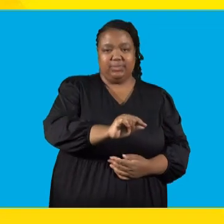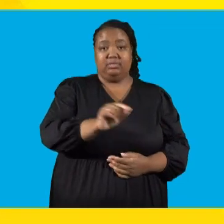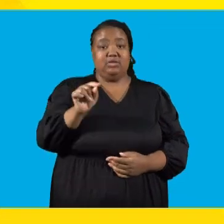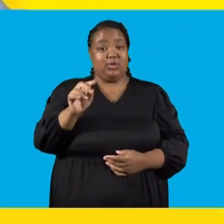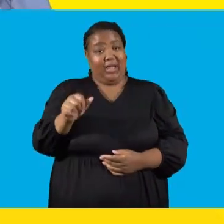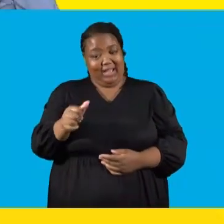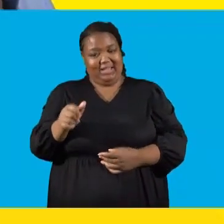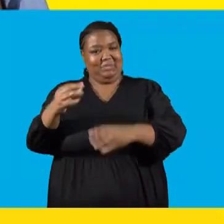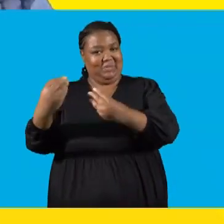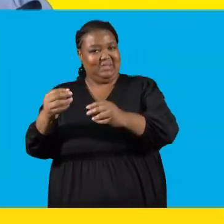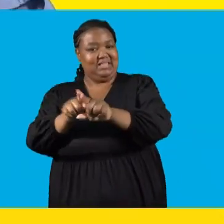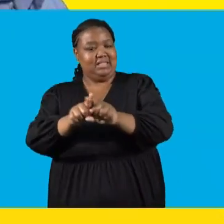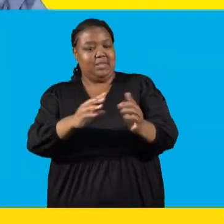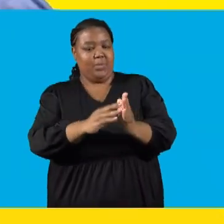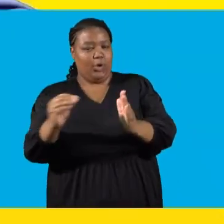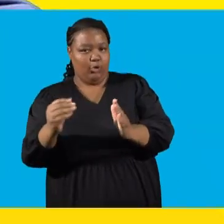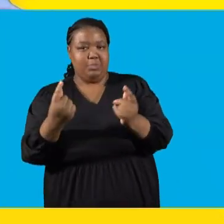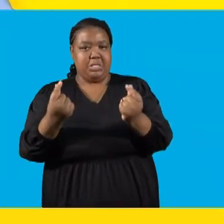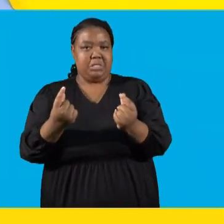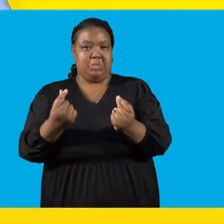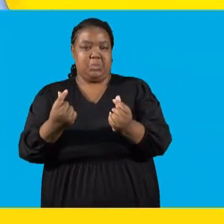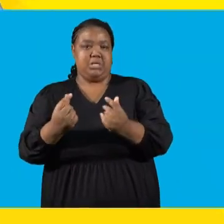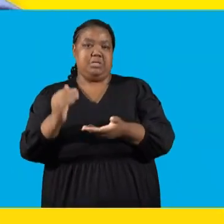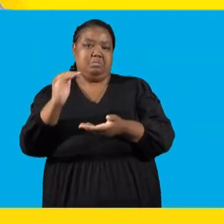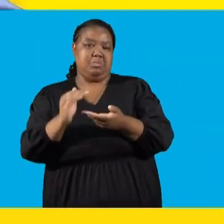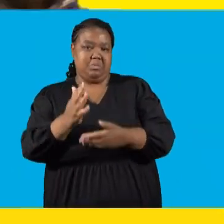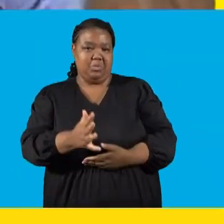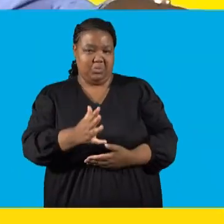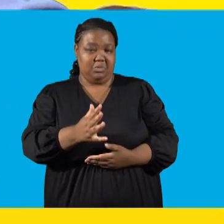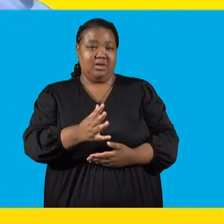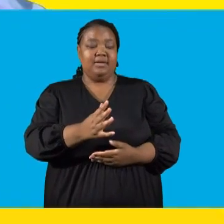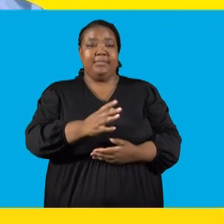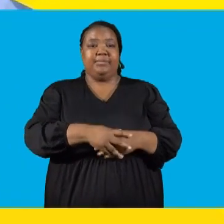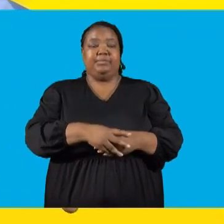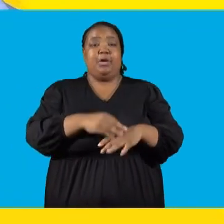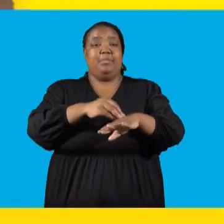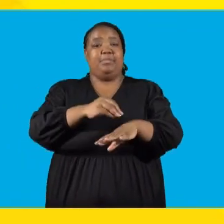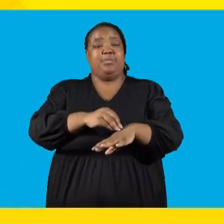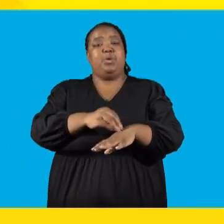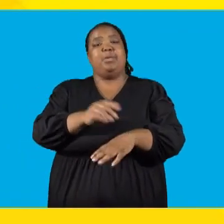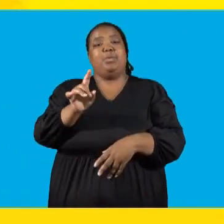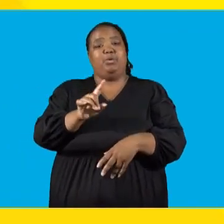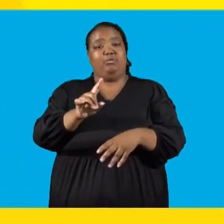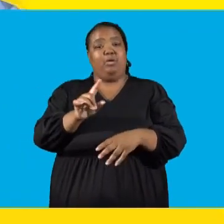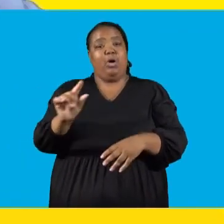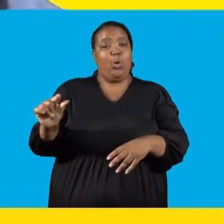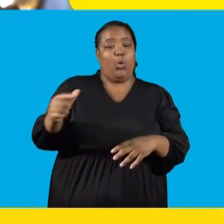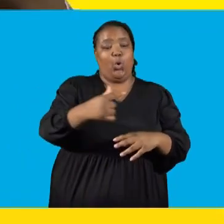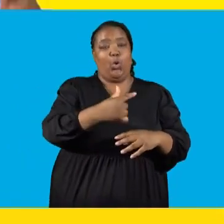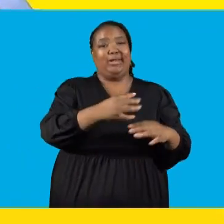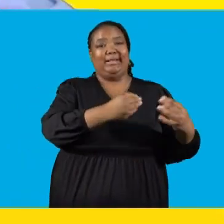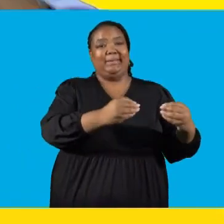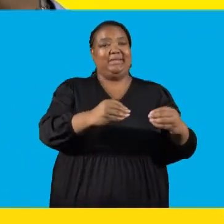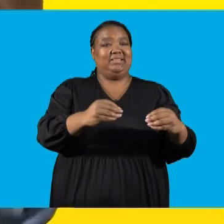price. So they will also try and decrease their prices, just like what the first firm did. But the problem is,